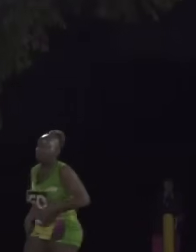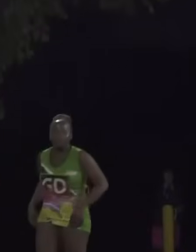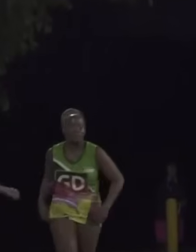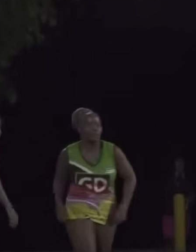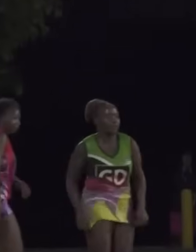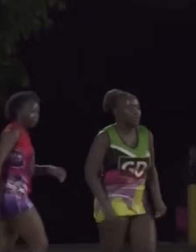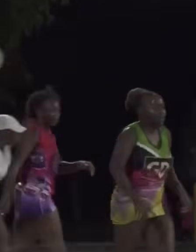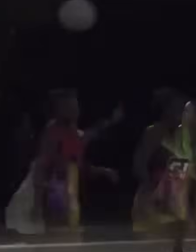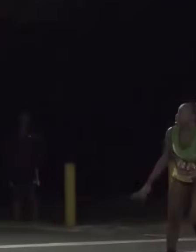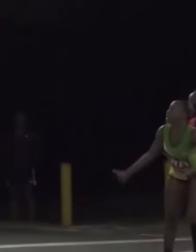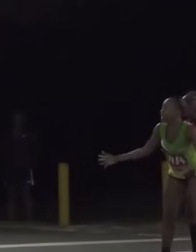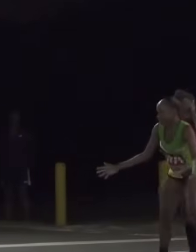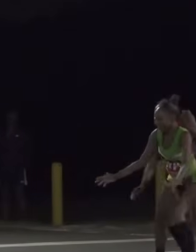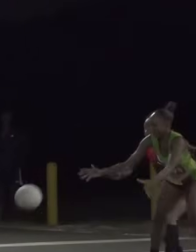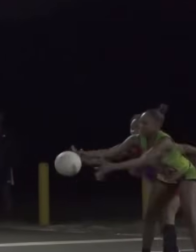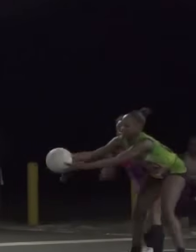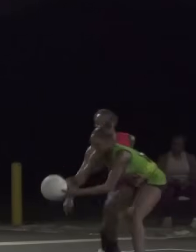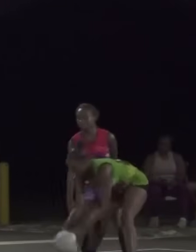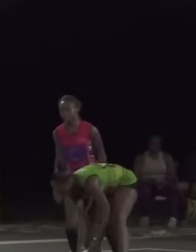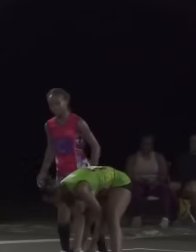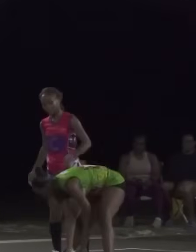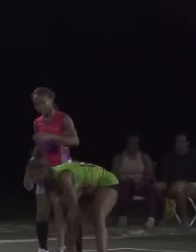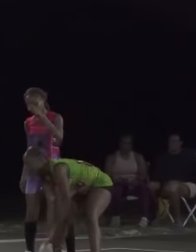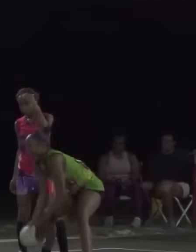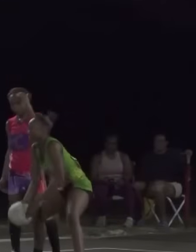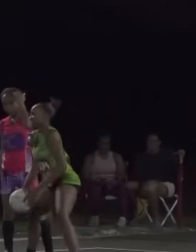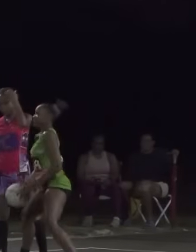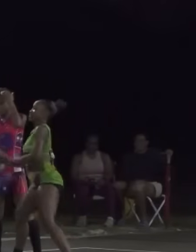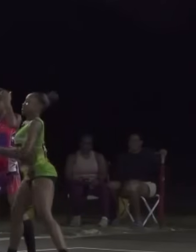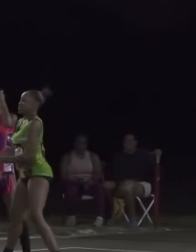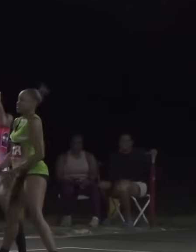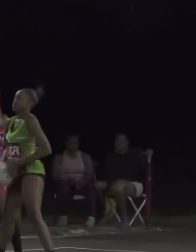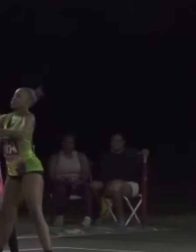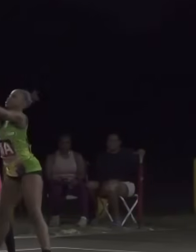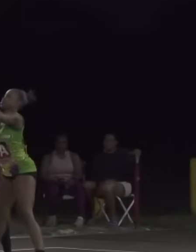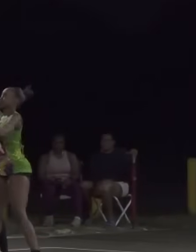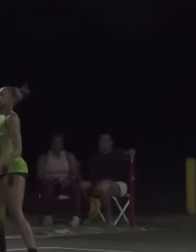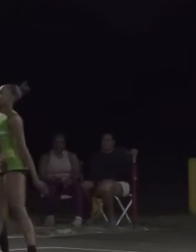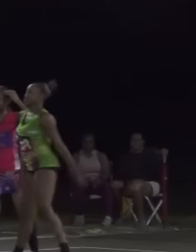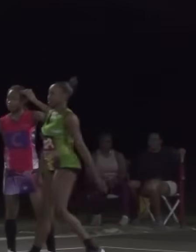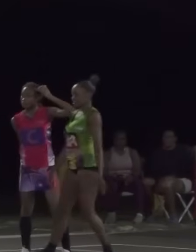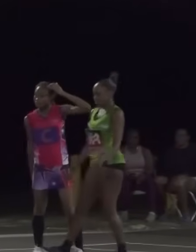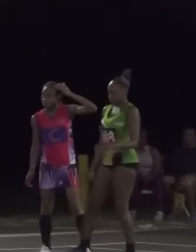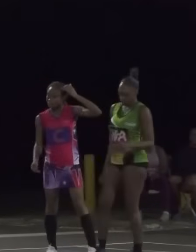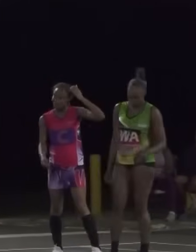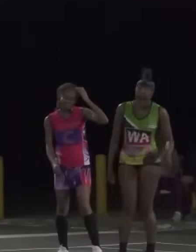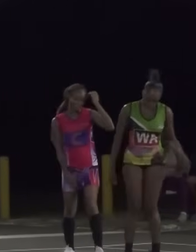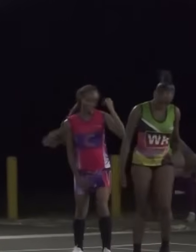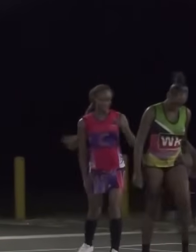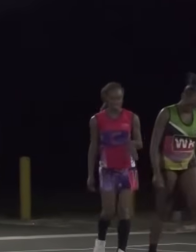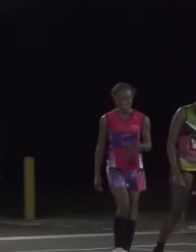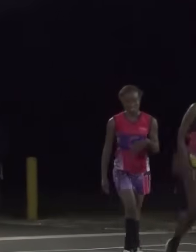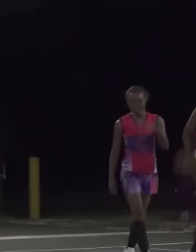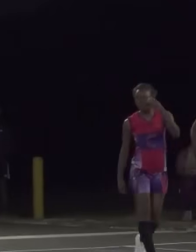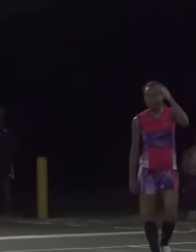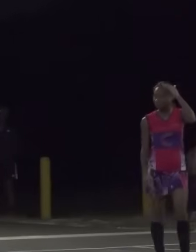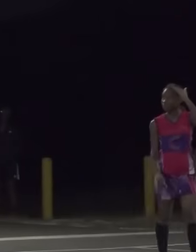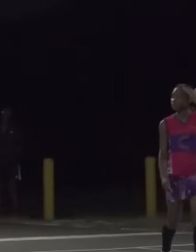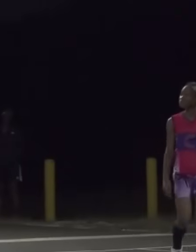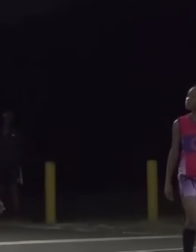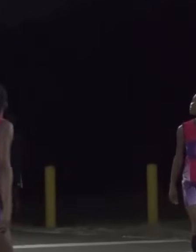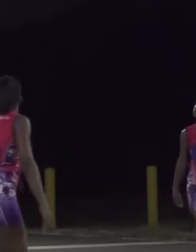18-10. Second half action, change of ends, Shotters being marked closely. Cyrus, quick hands, not going to miss from